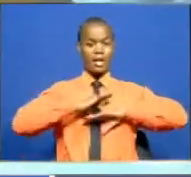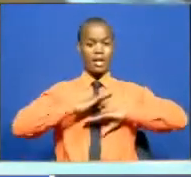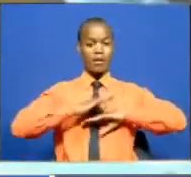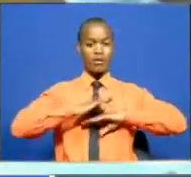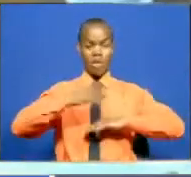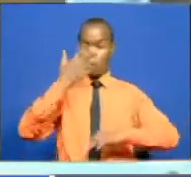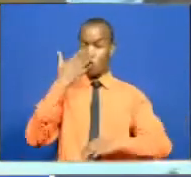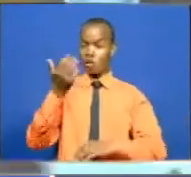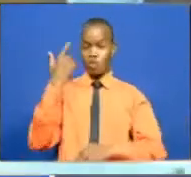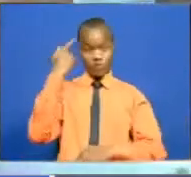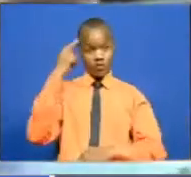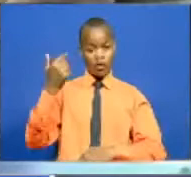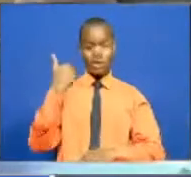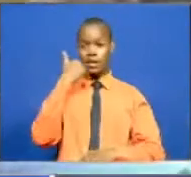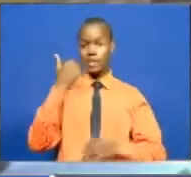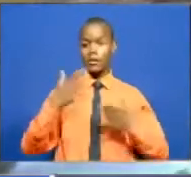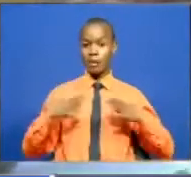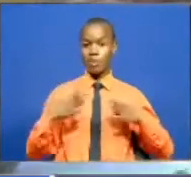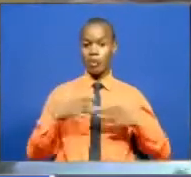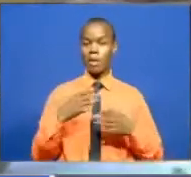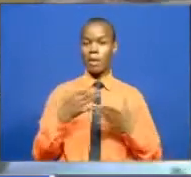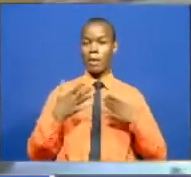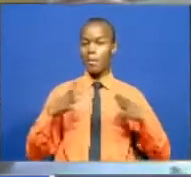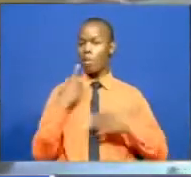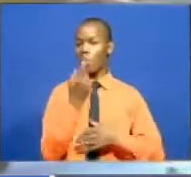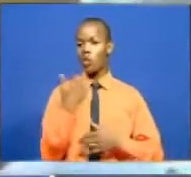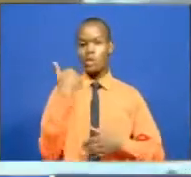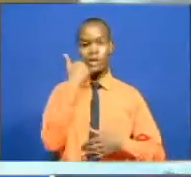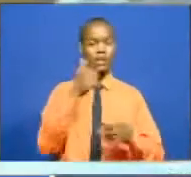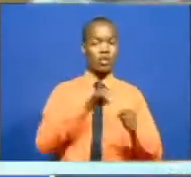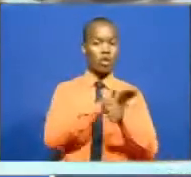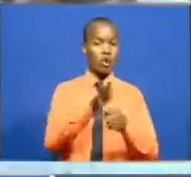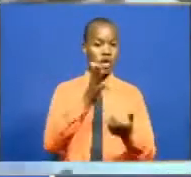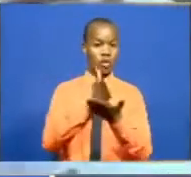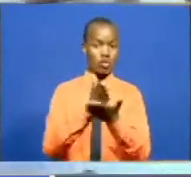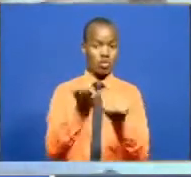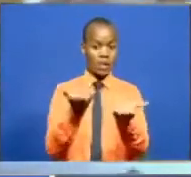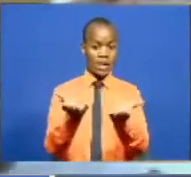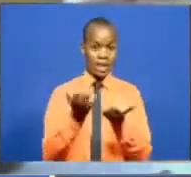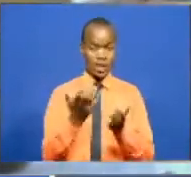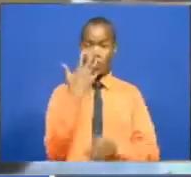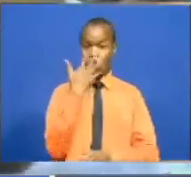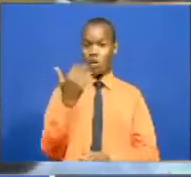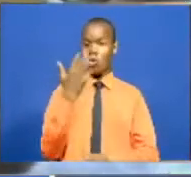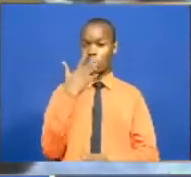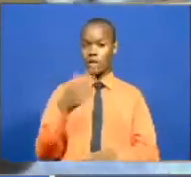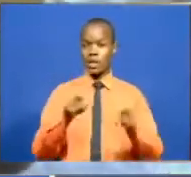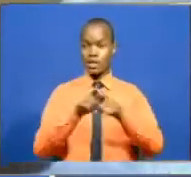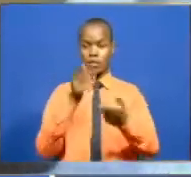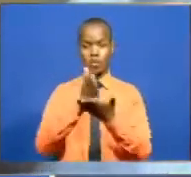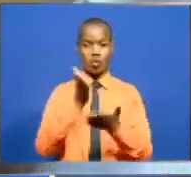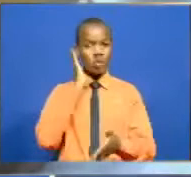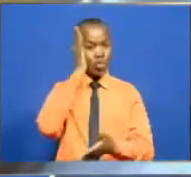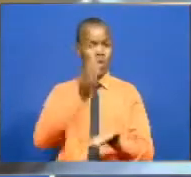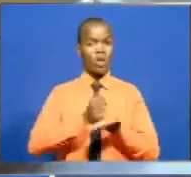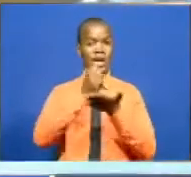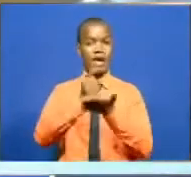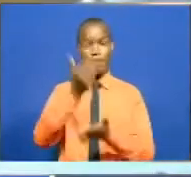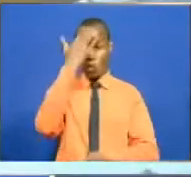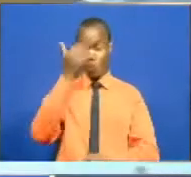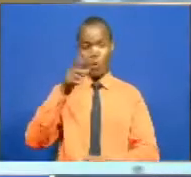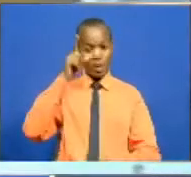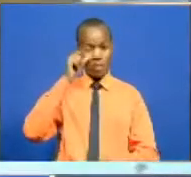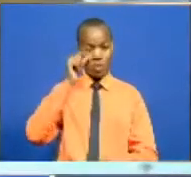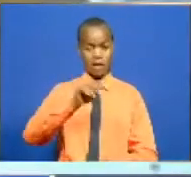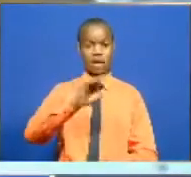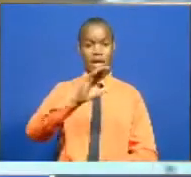patients. Patients with COVID require high volumes of oxygen. And that is going to assist us because Mombasa Cement is donating a